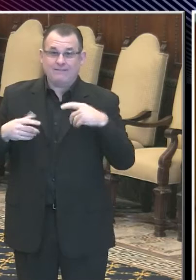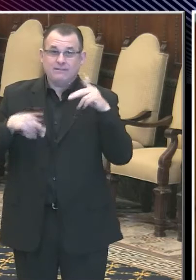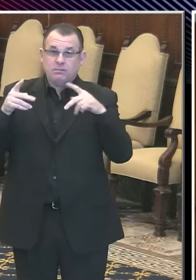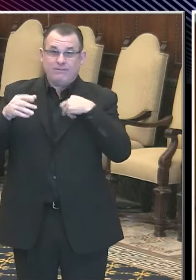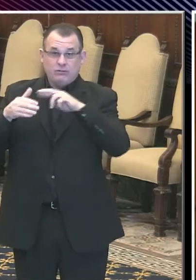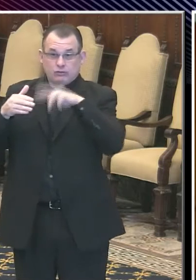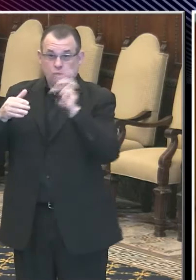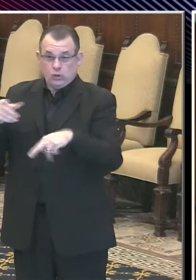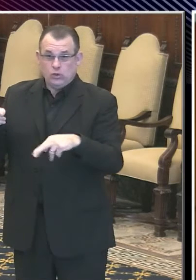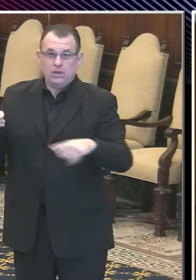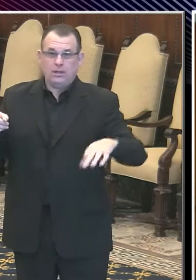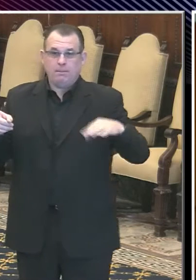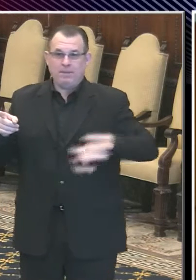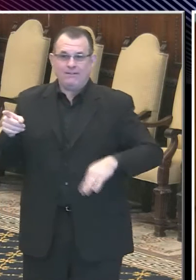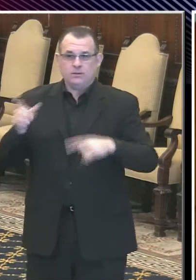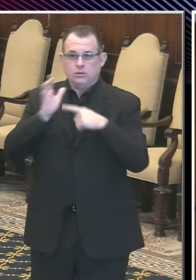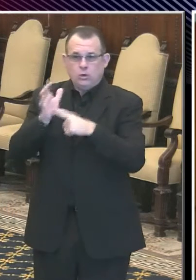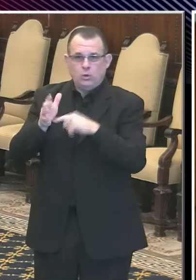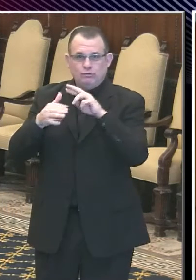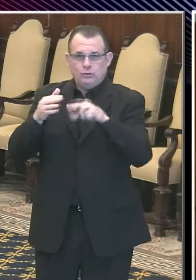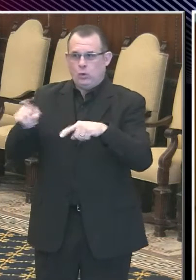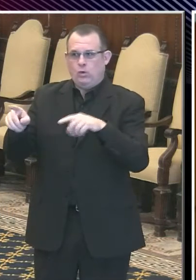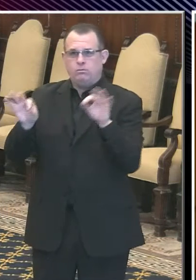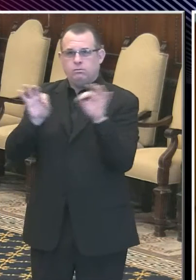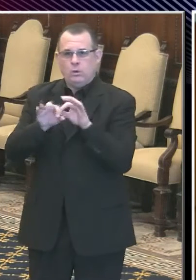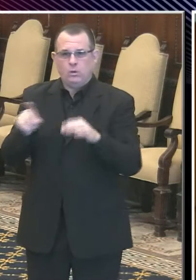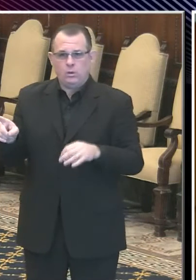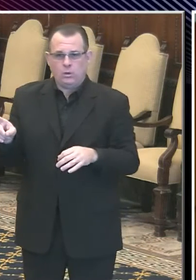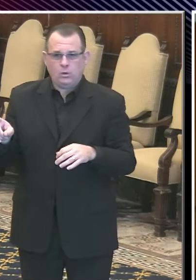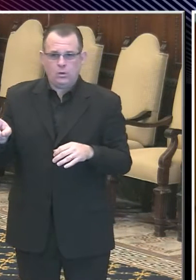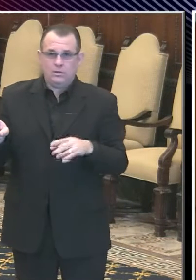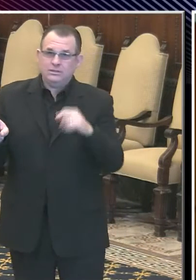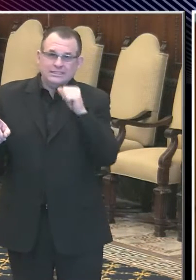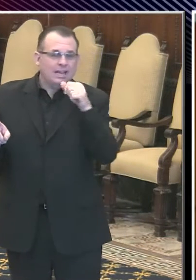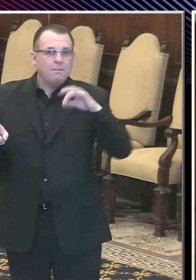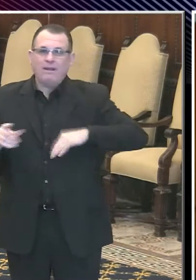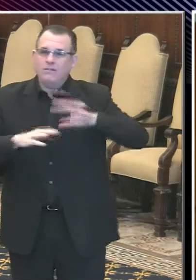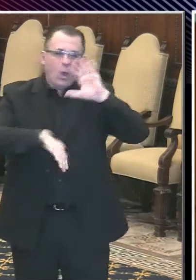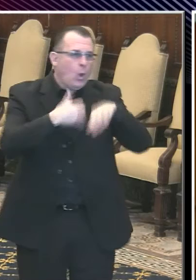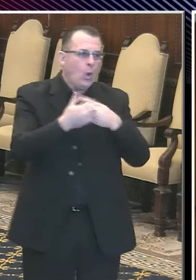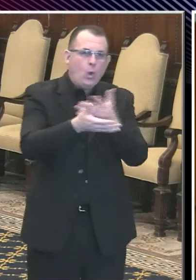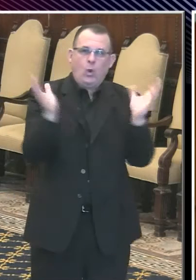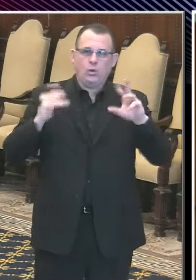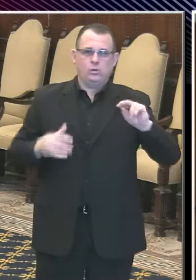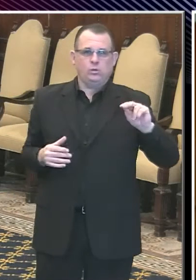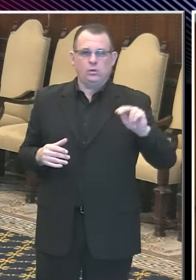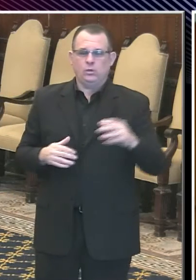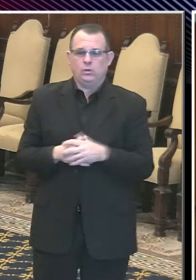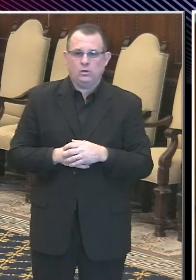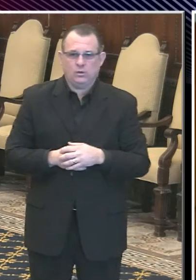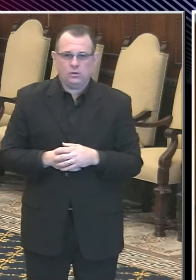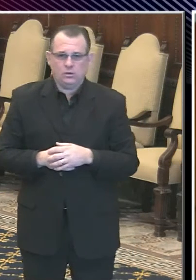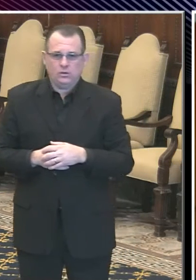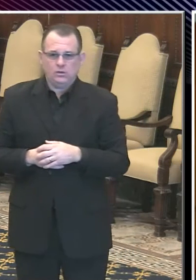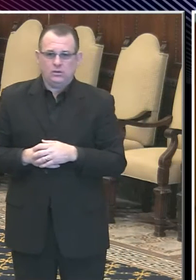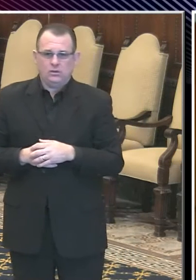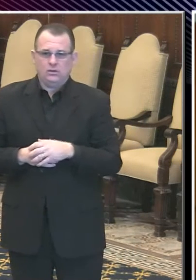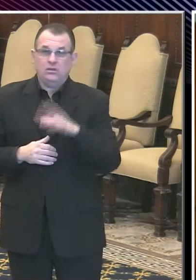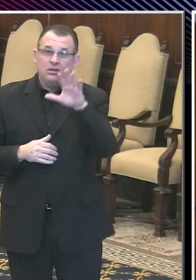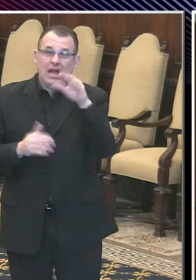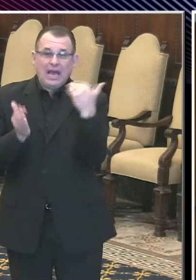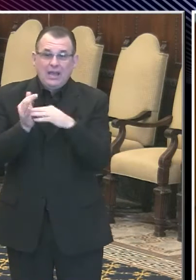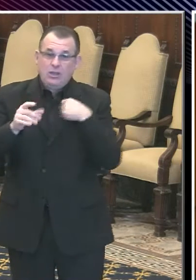value. I'm just remind everybody, the virus is out there. There are many, many cases, so don't catch the virus and don't spread the